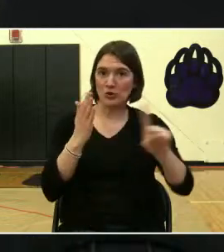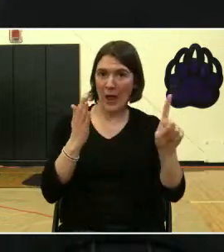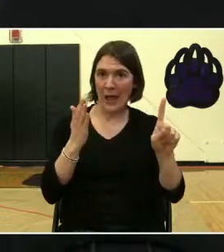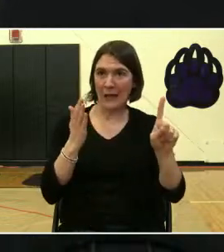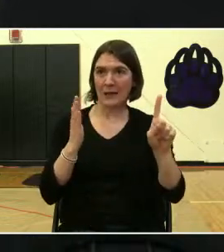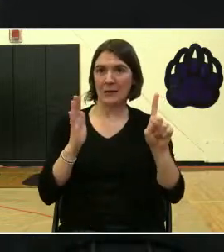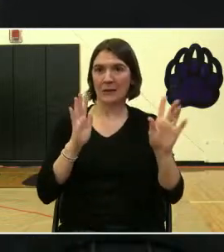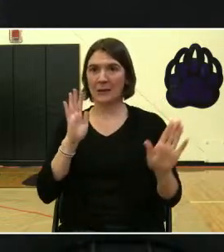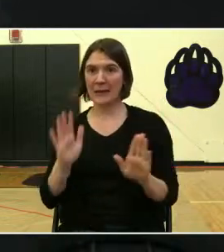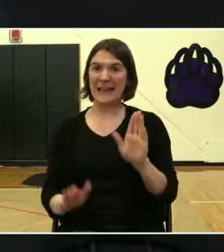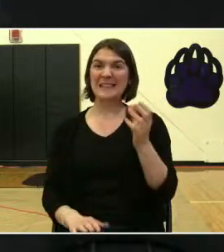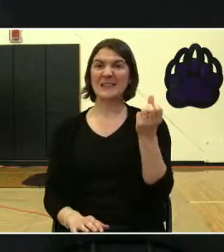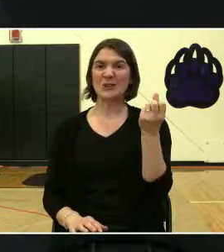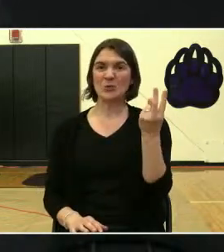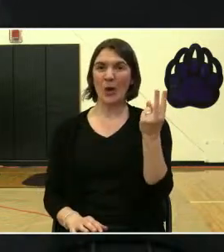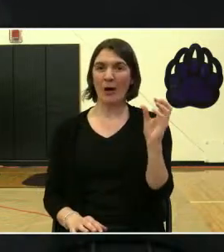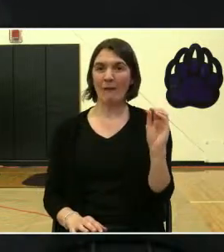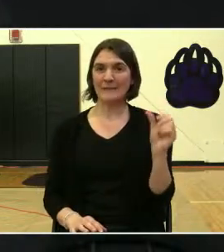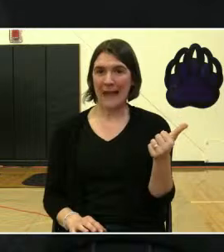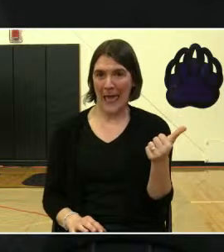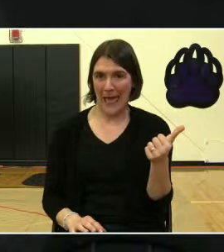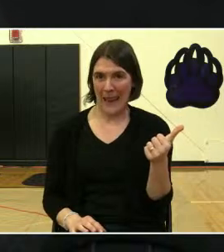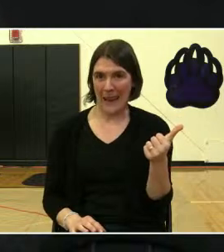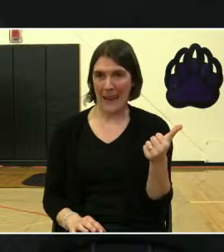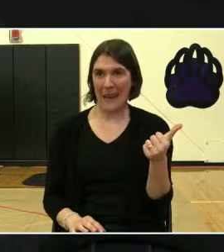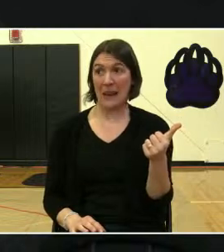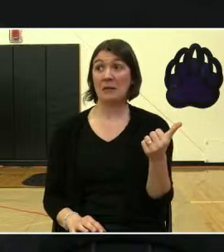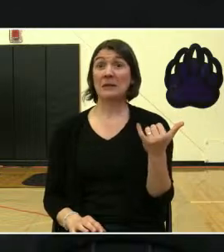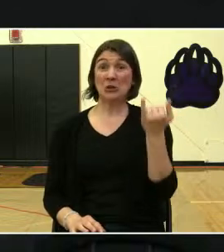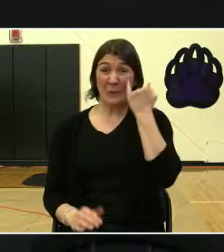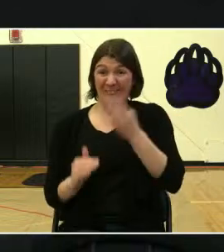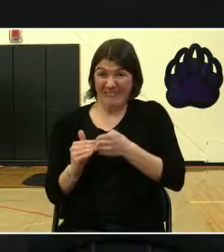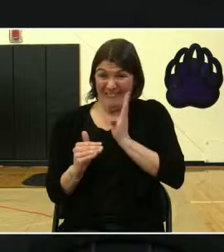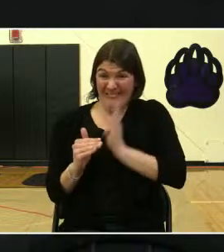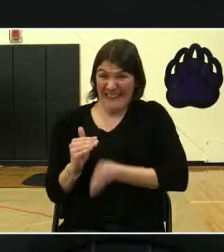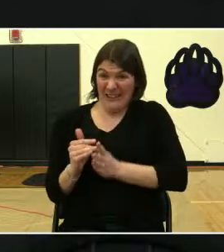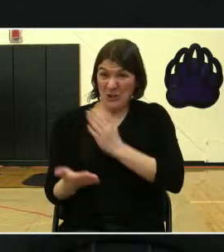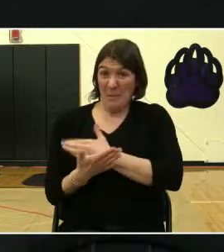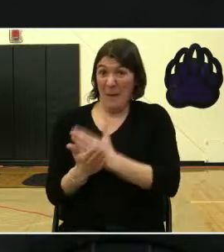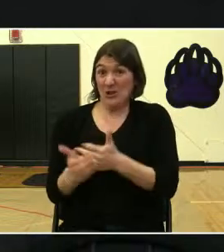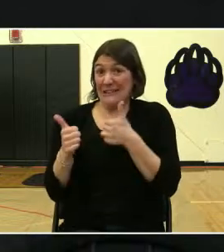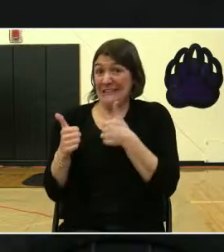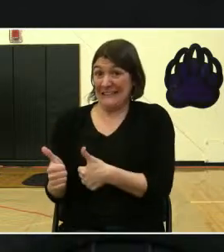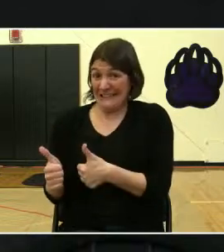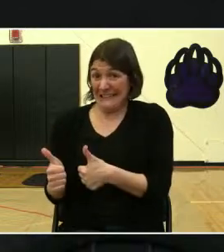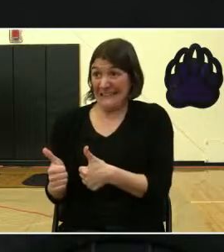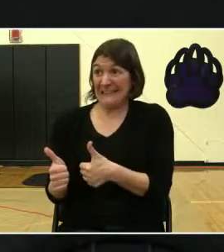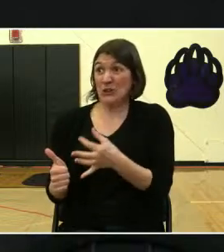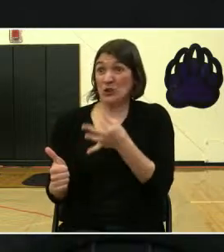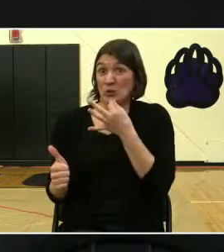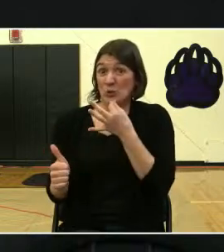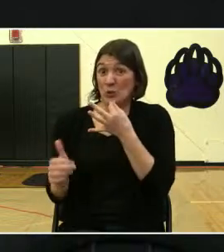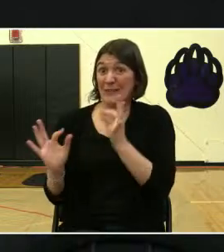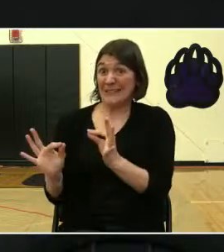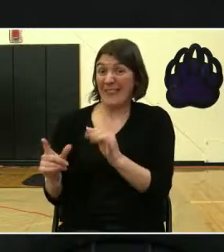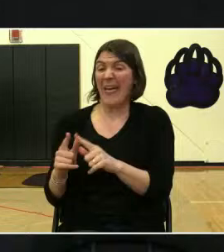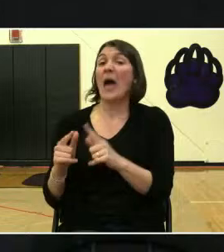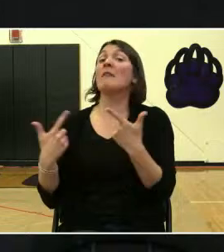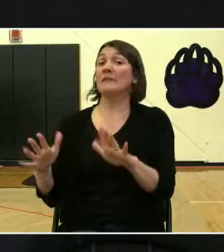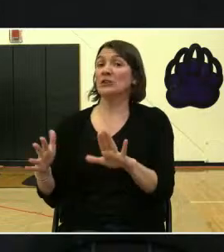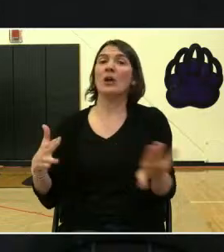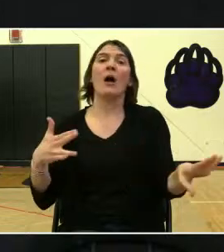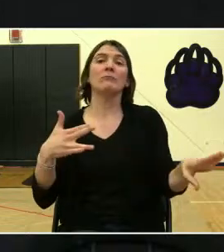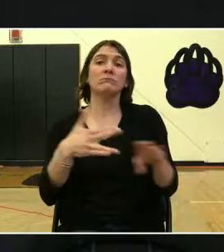it's 10 afternoon um if if we can finish up the budget article relatively promptly